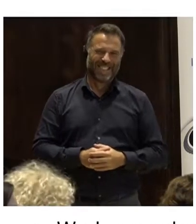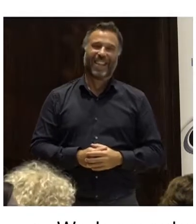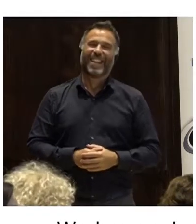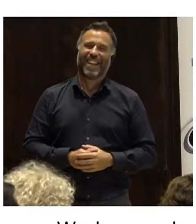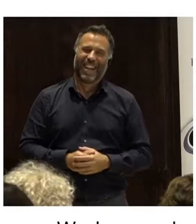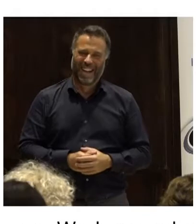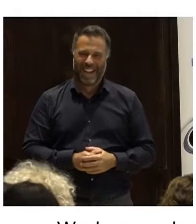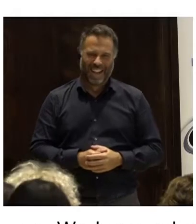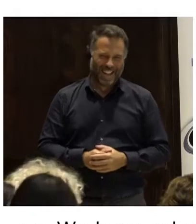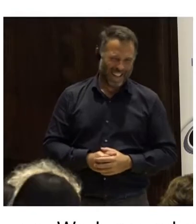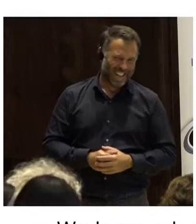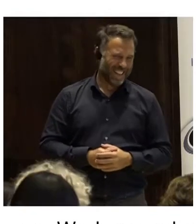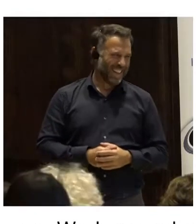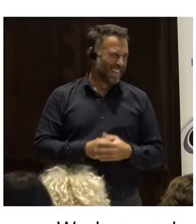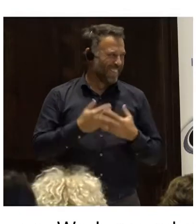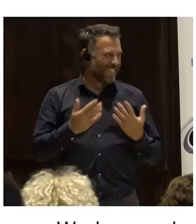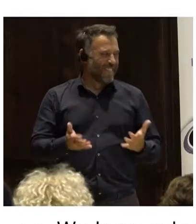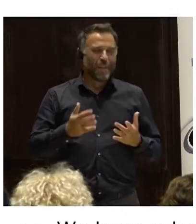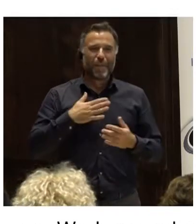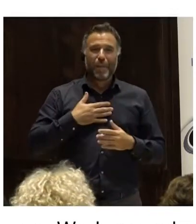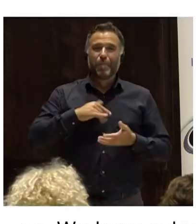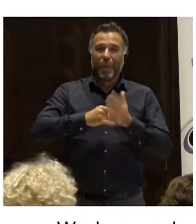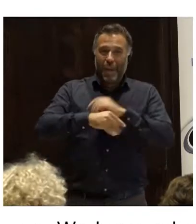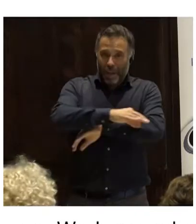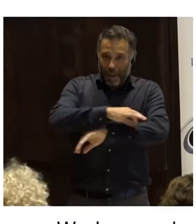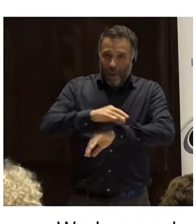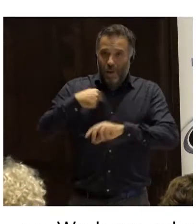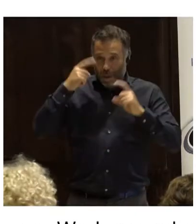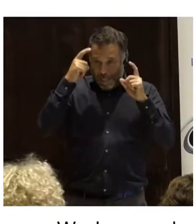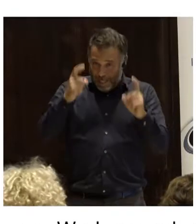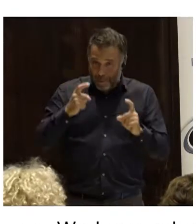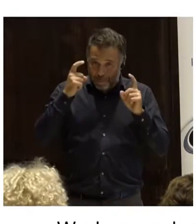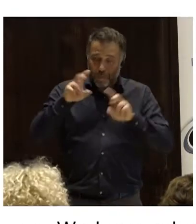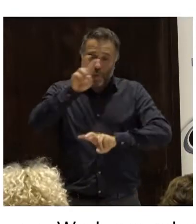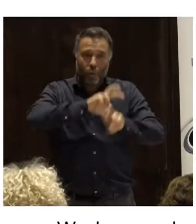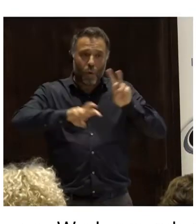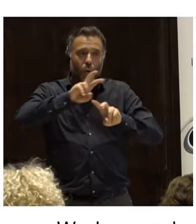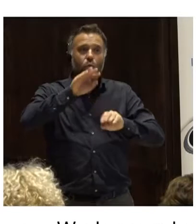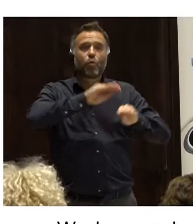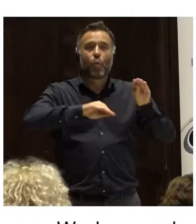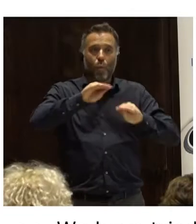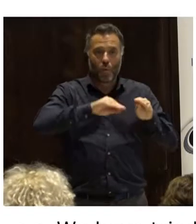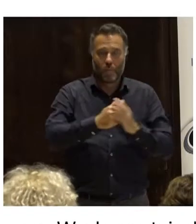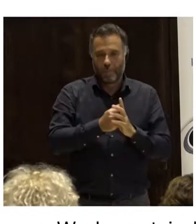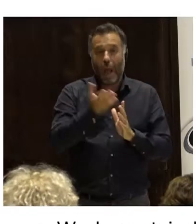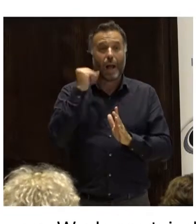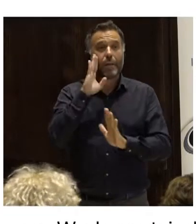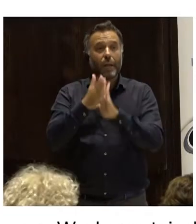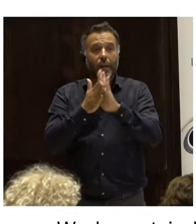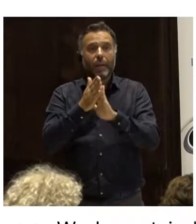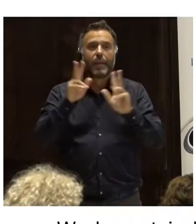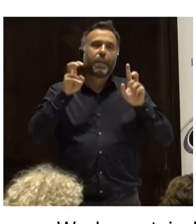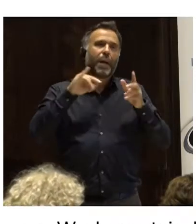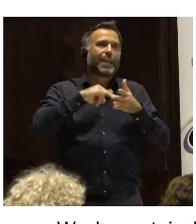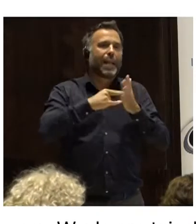for that, but as I mentioned, we need, from the technical point of view, it's, I would say,